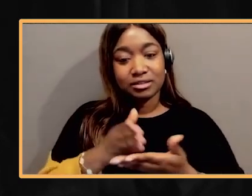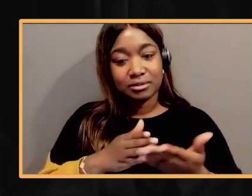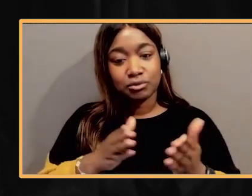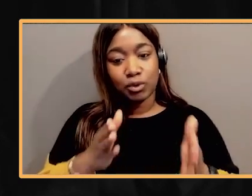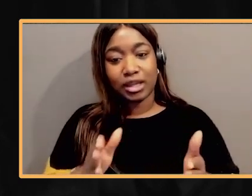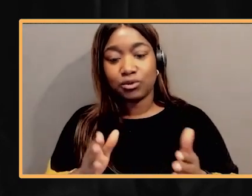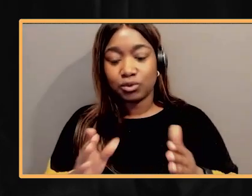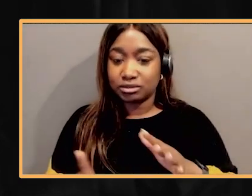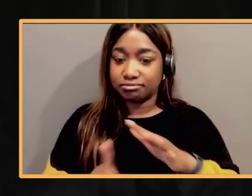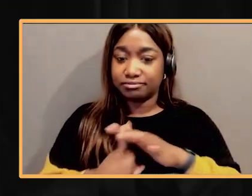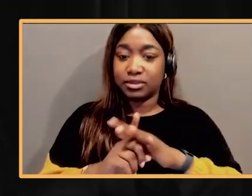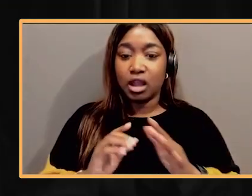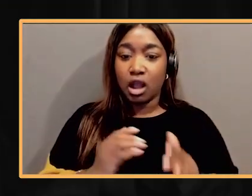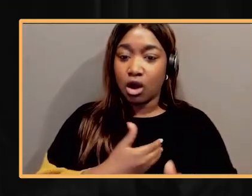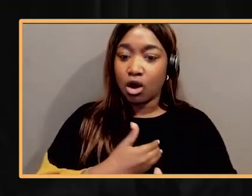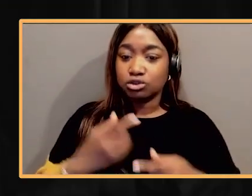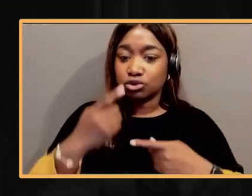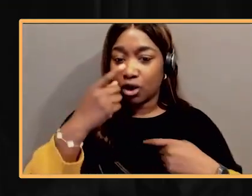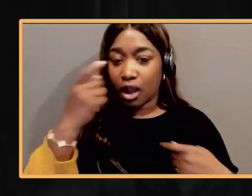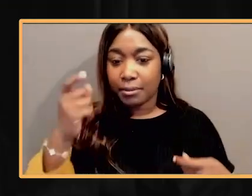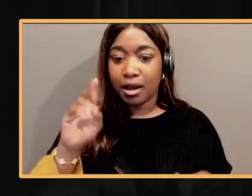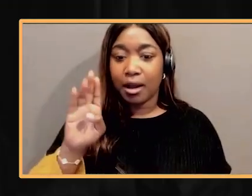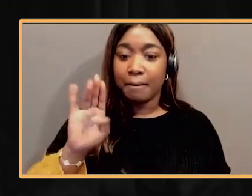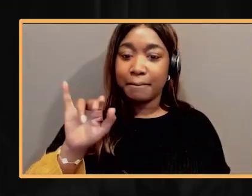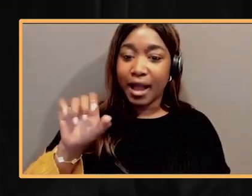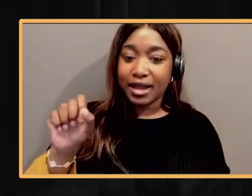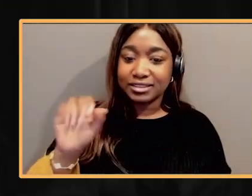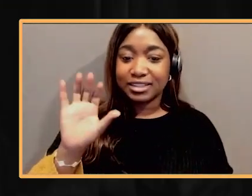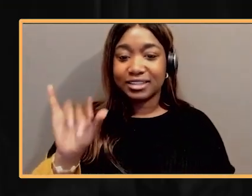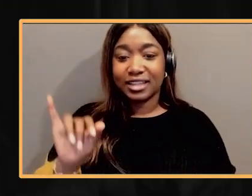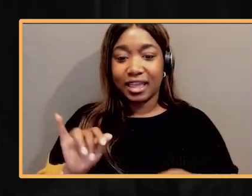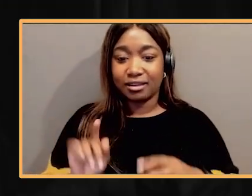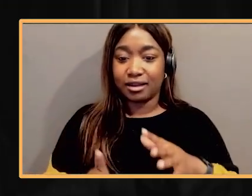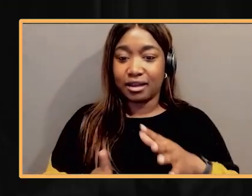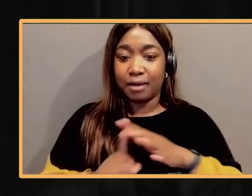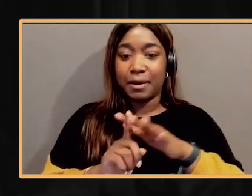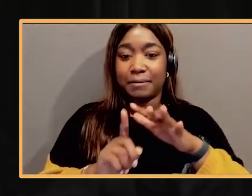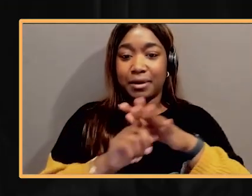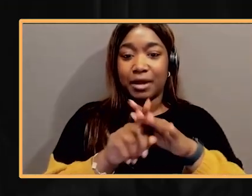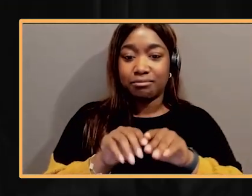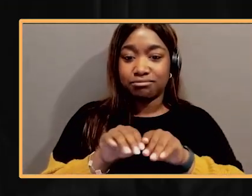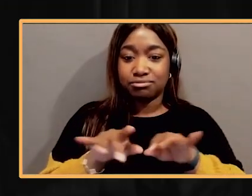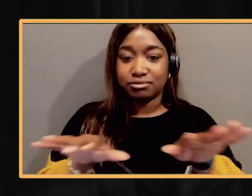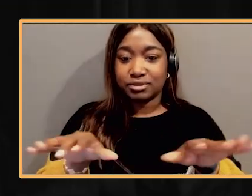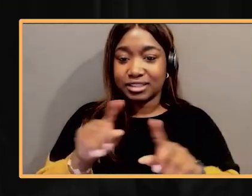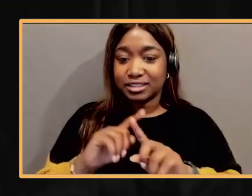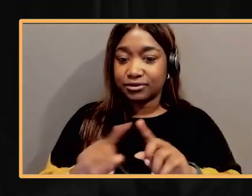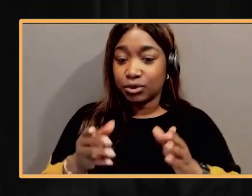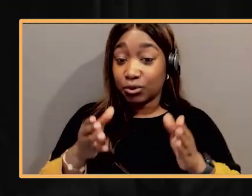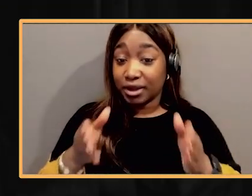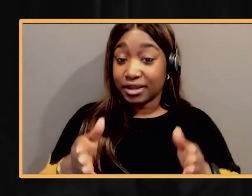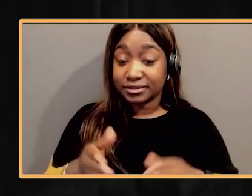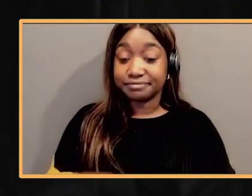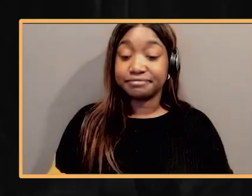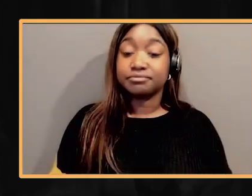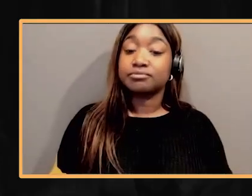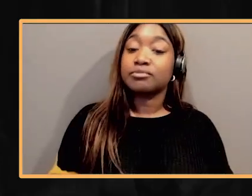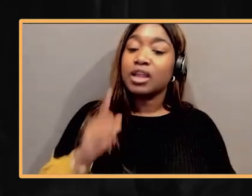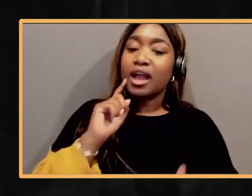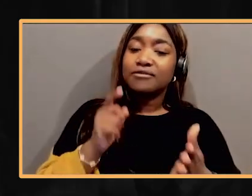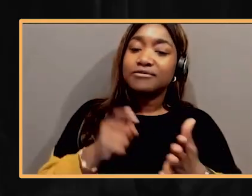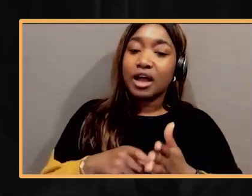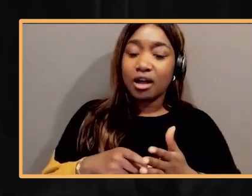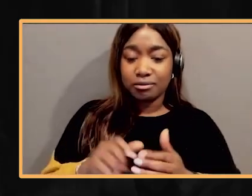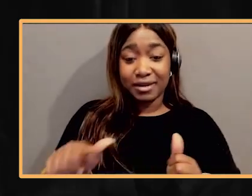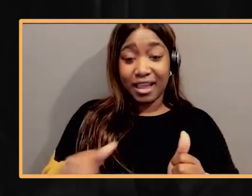own traumas, our own biases, and those leak and come out in different ways, right? And I have found that behind a